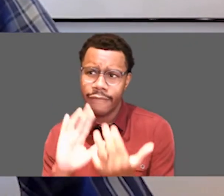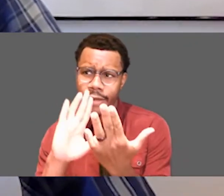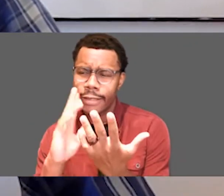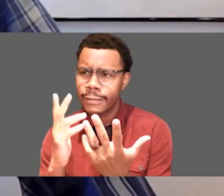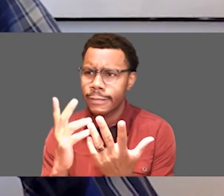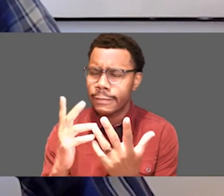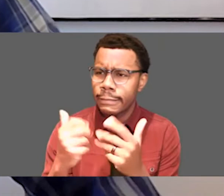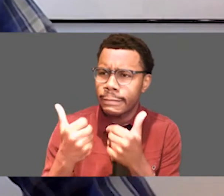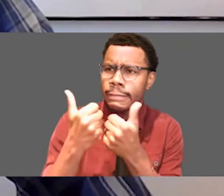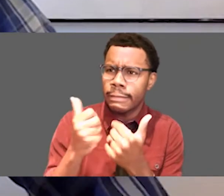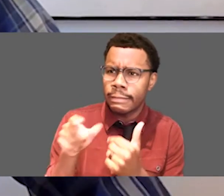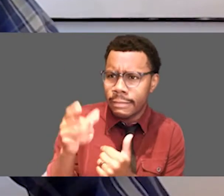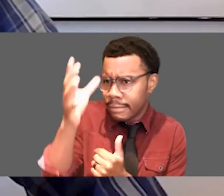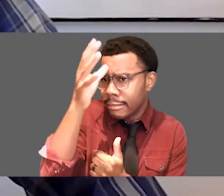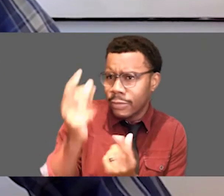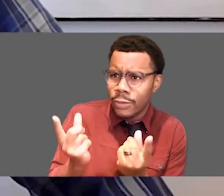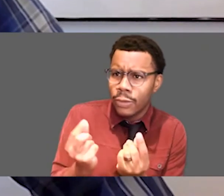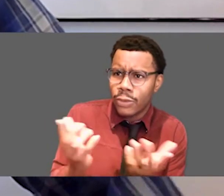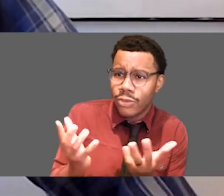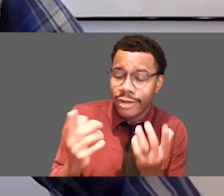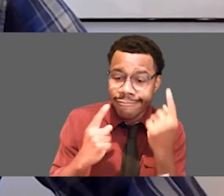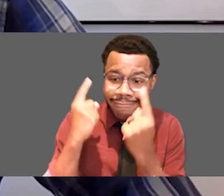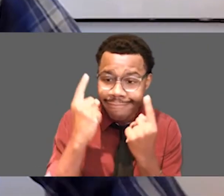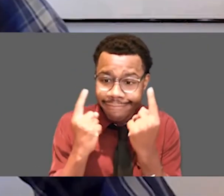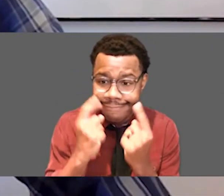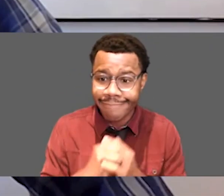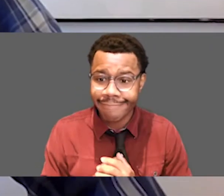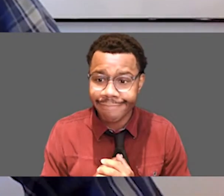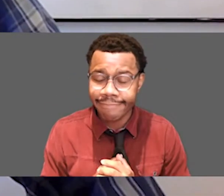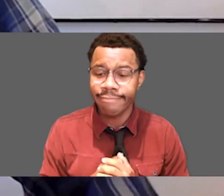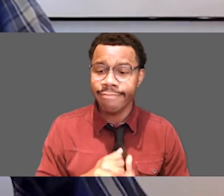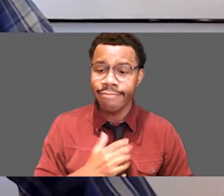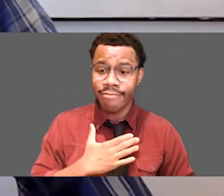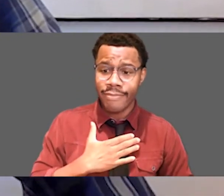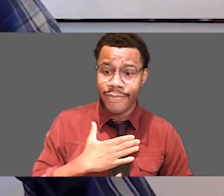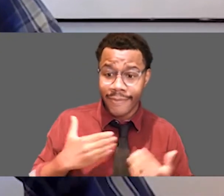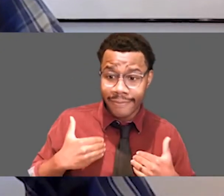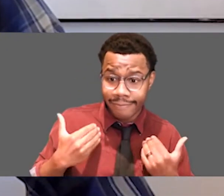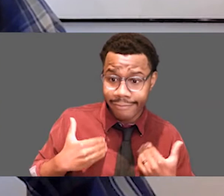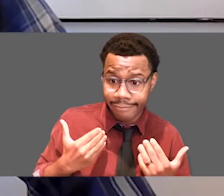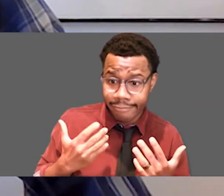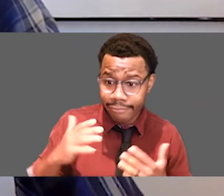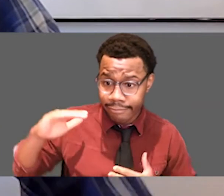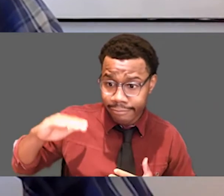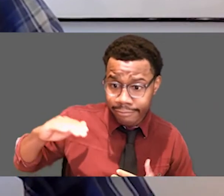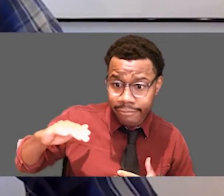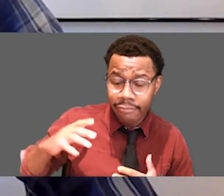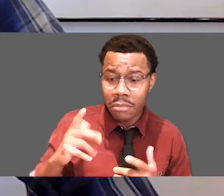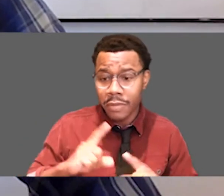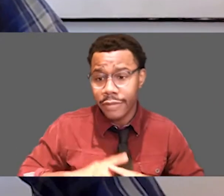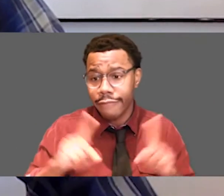of challenges and decisions. The circumstances of my childhood were different, but by no means